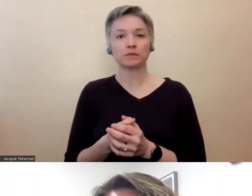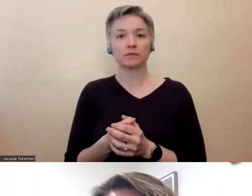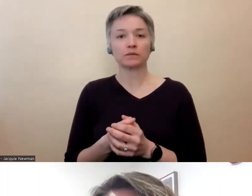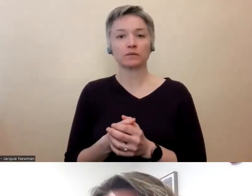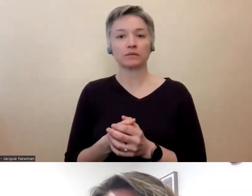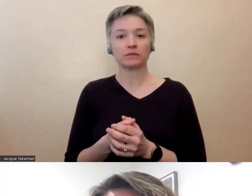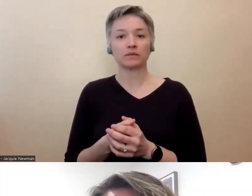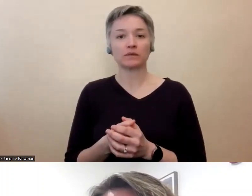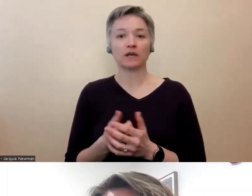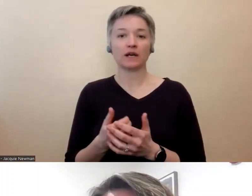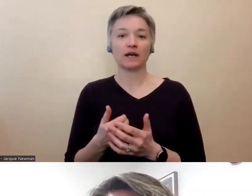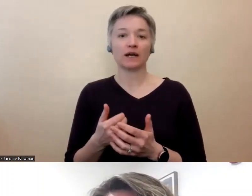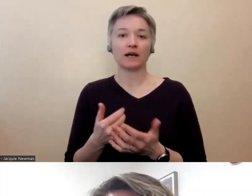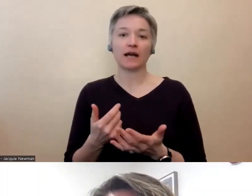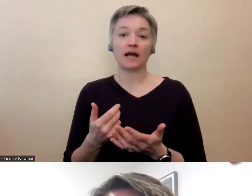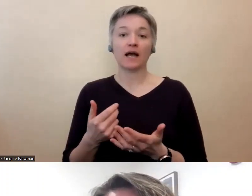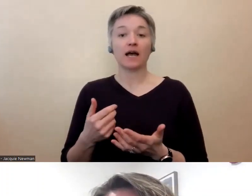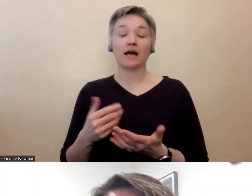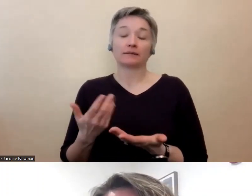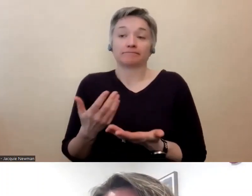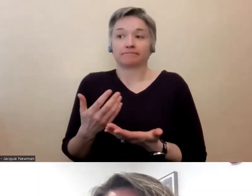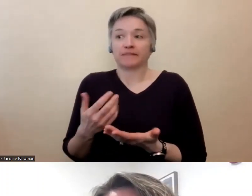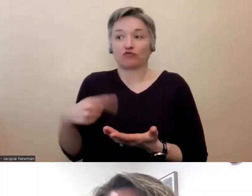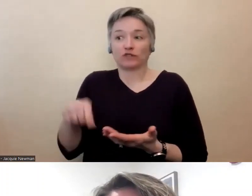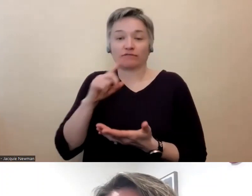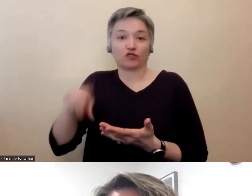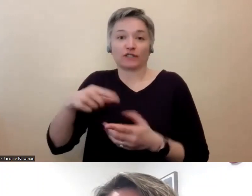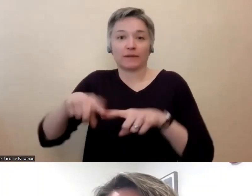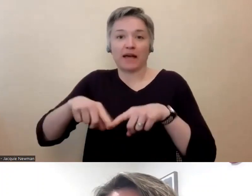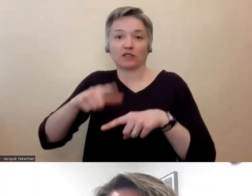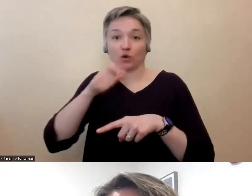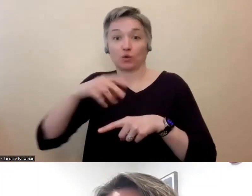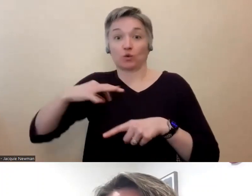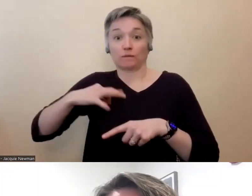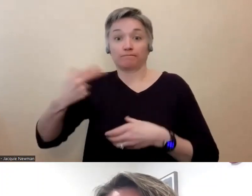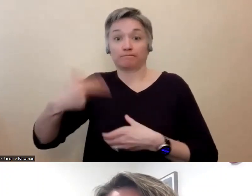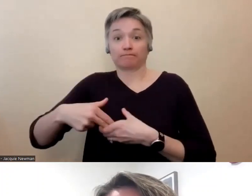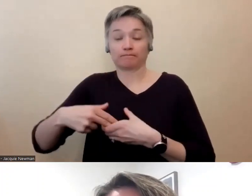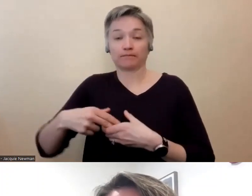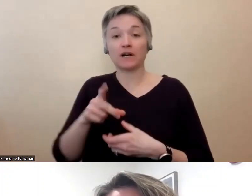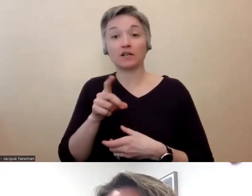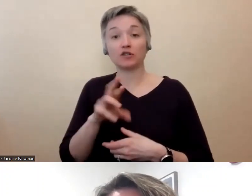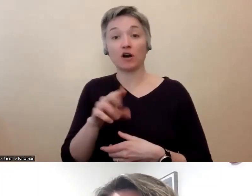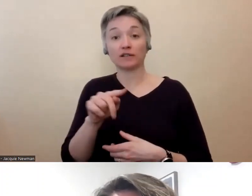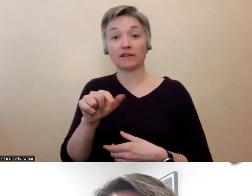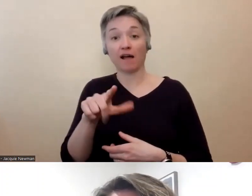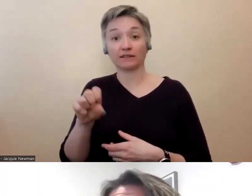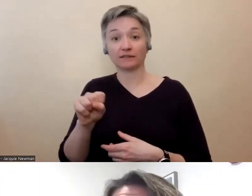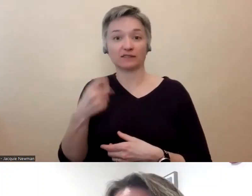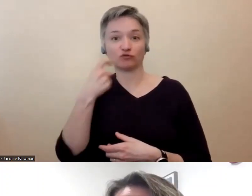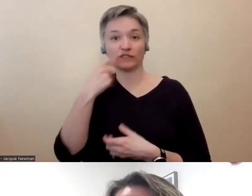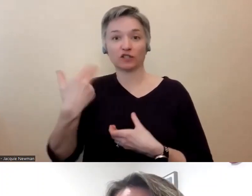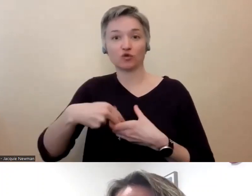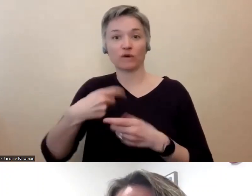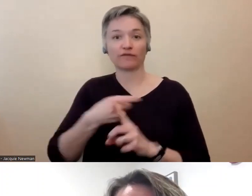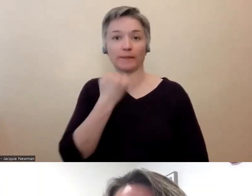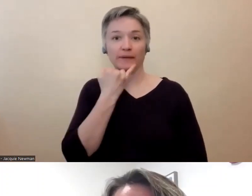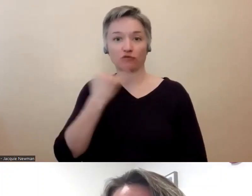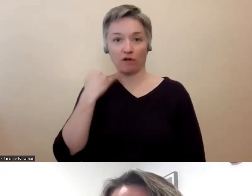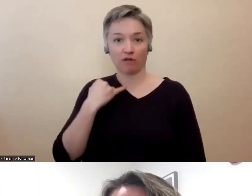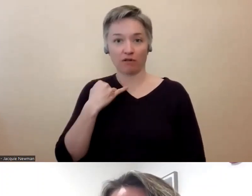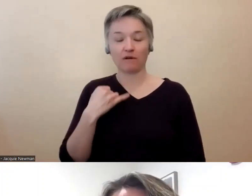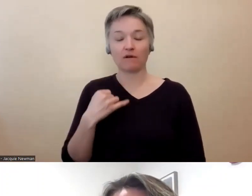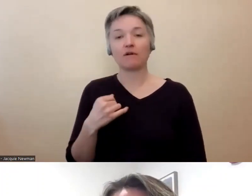we have that have applied to the program. Dr. Talis just joined our group from Israel. But